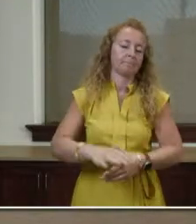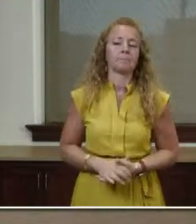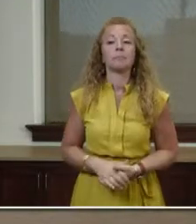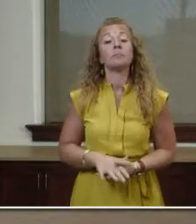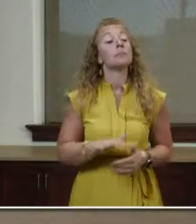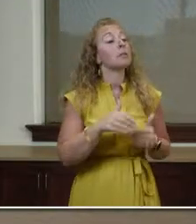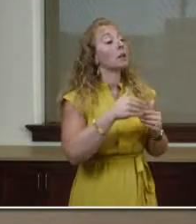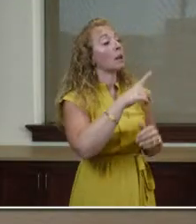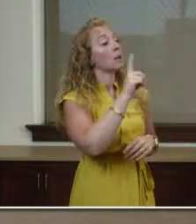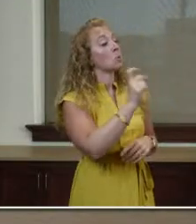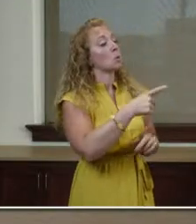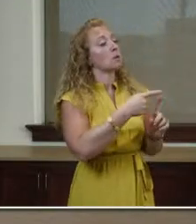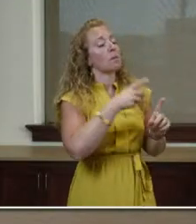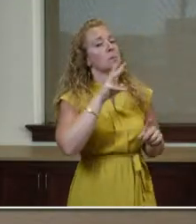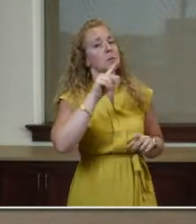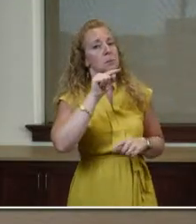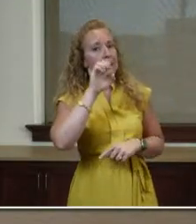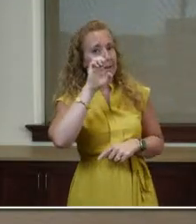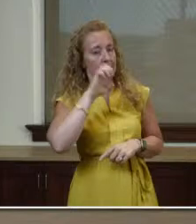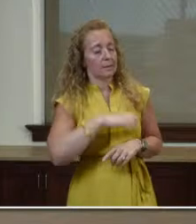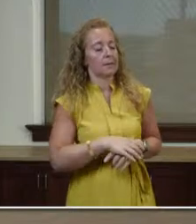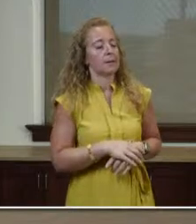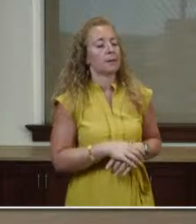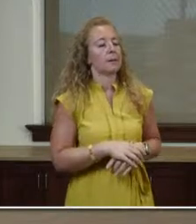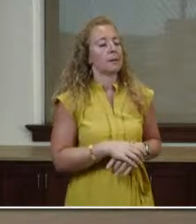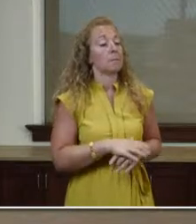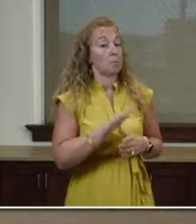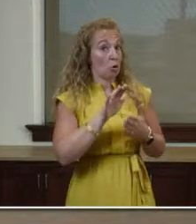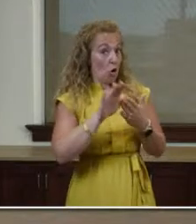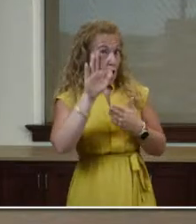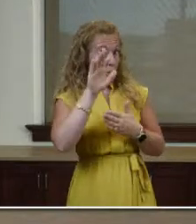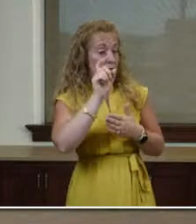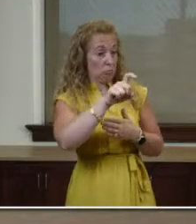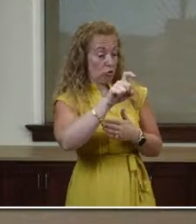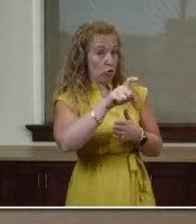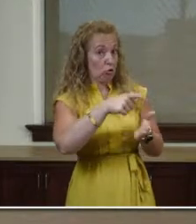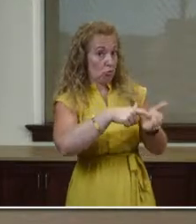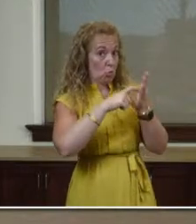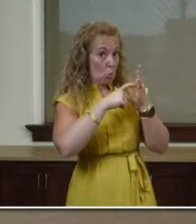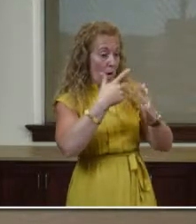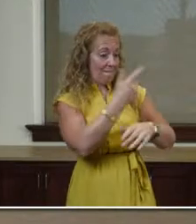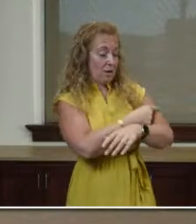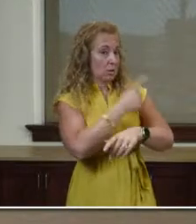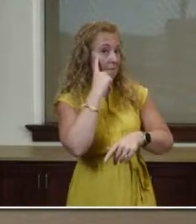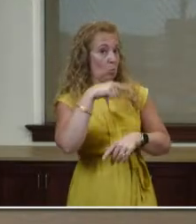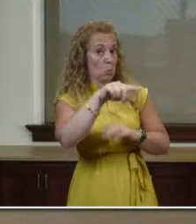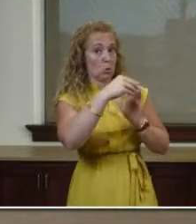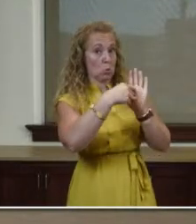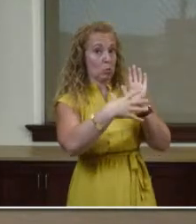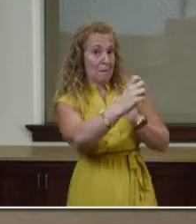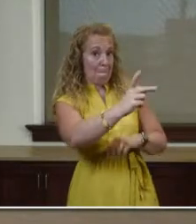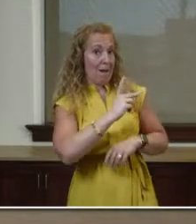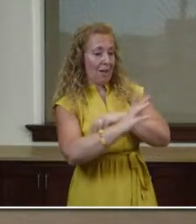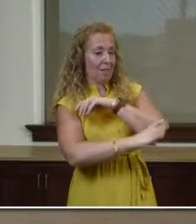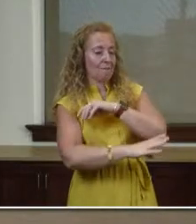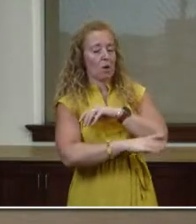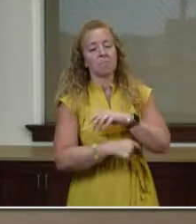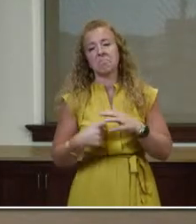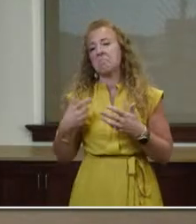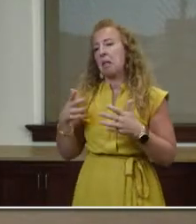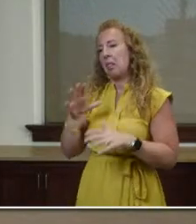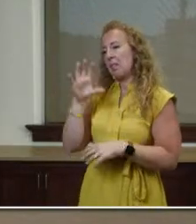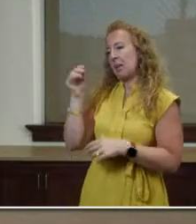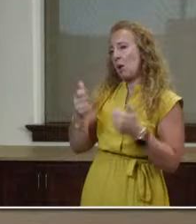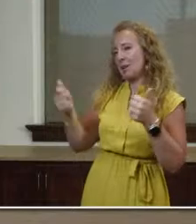The next question also comes from WTAE. Should colleges require vaccinations for returning students in the fall? I'm going to let the